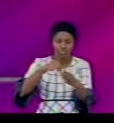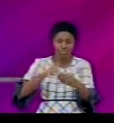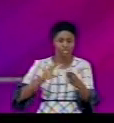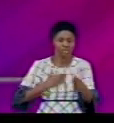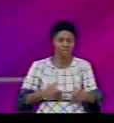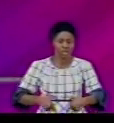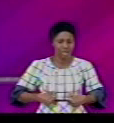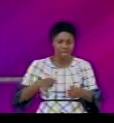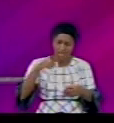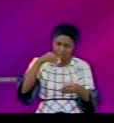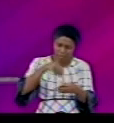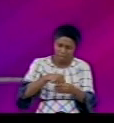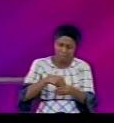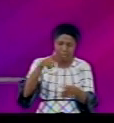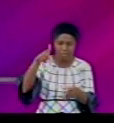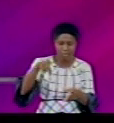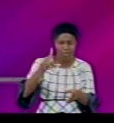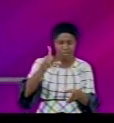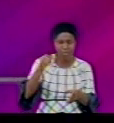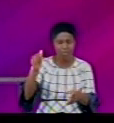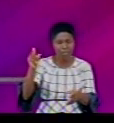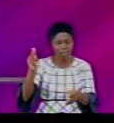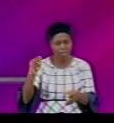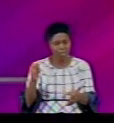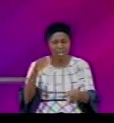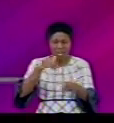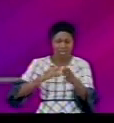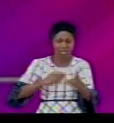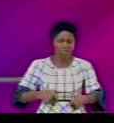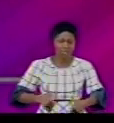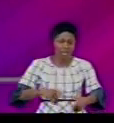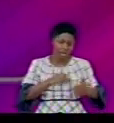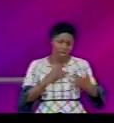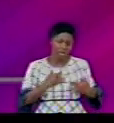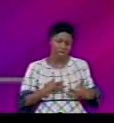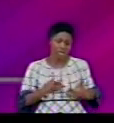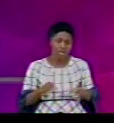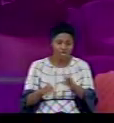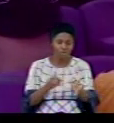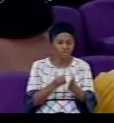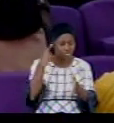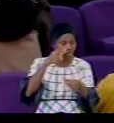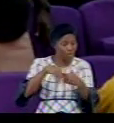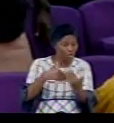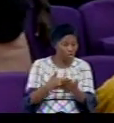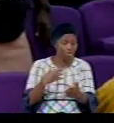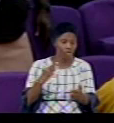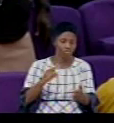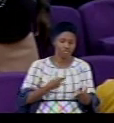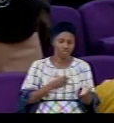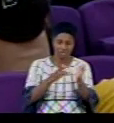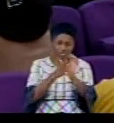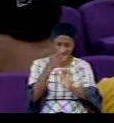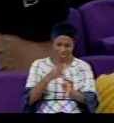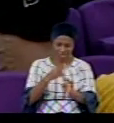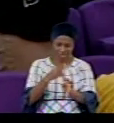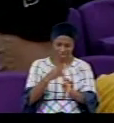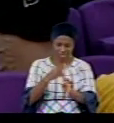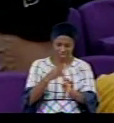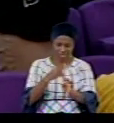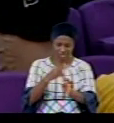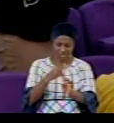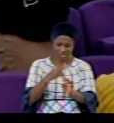plant in our heart. Oh Lord, do it for every one of us in Jesus' name. Father, we pray that the